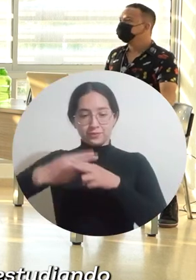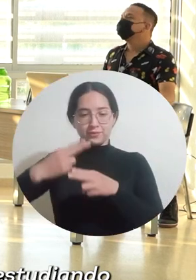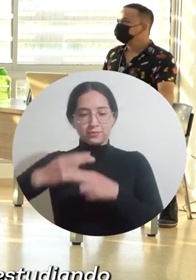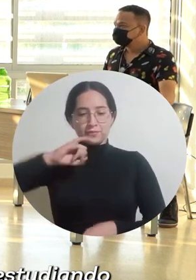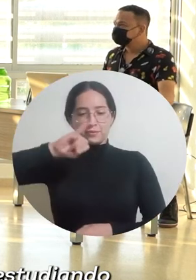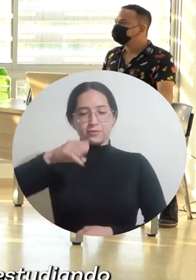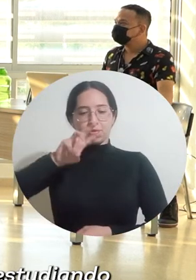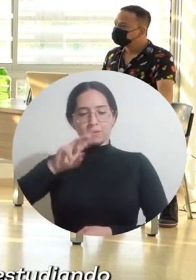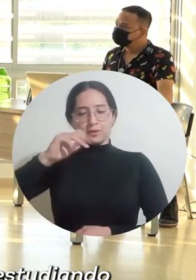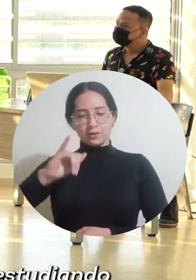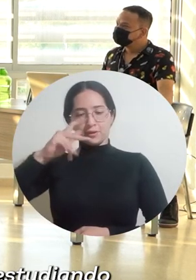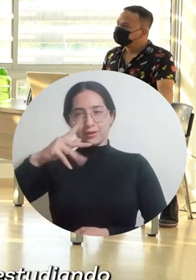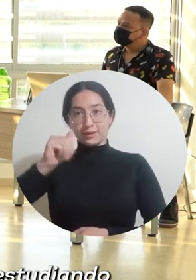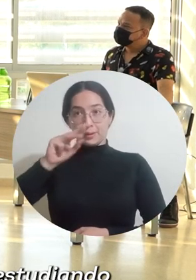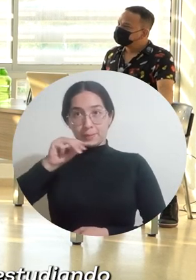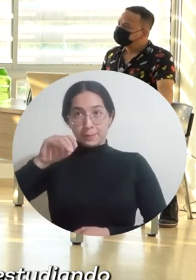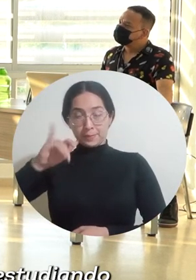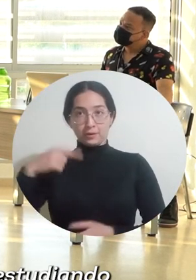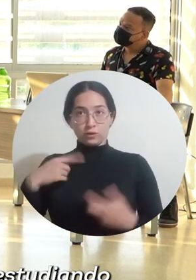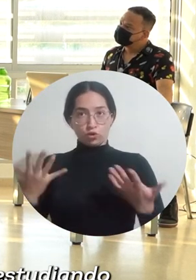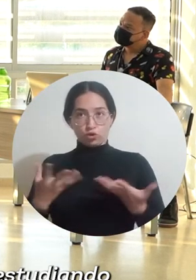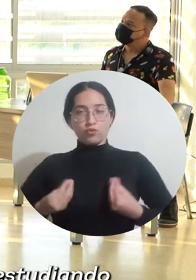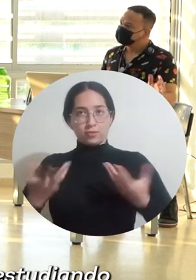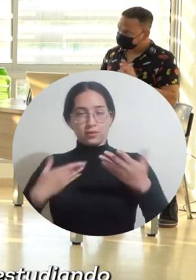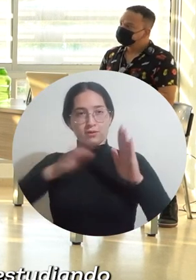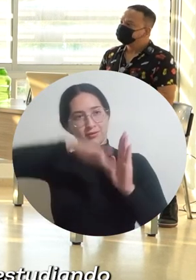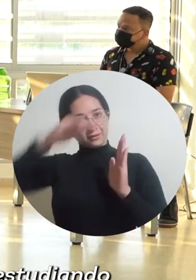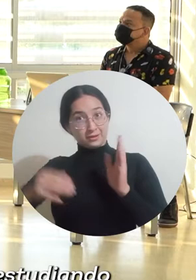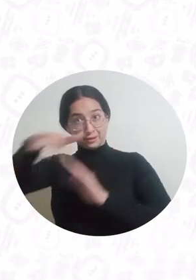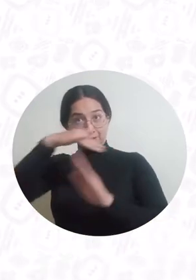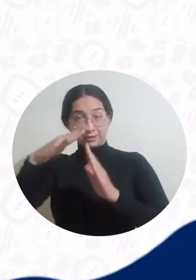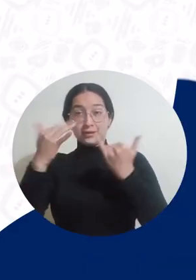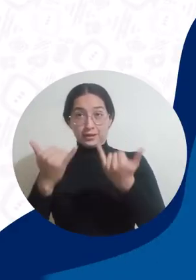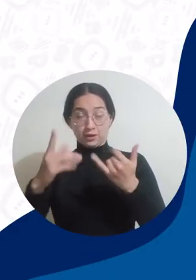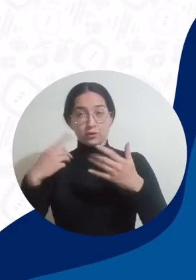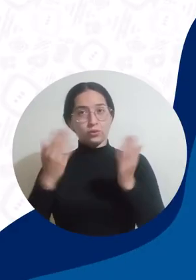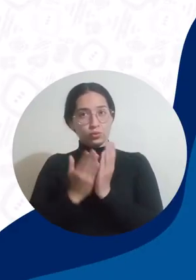My name is Jwikamey. I am from La Sierra. I'm a student international business.